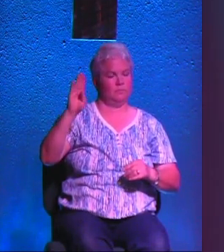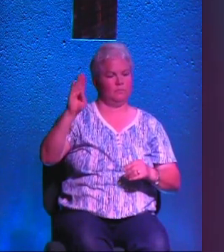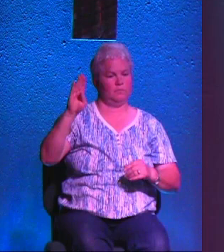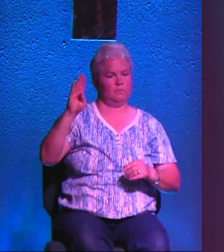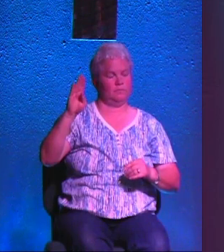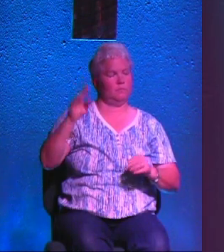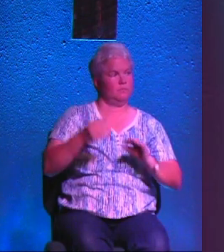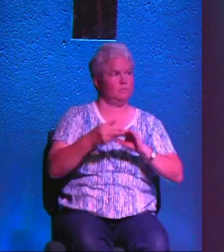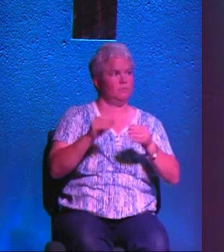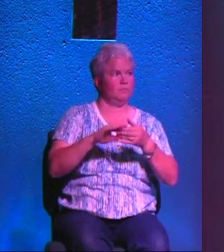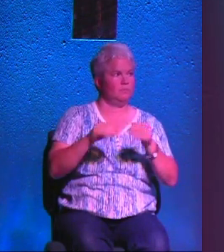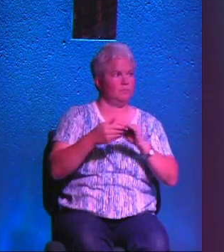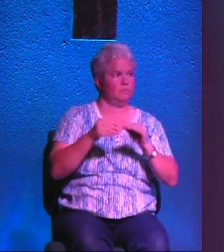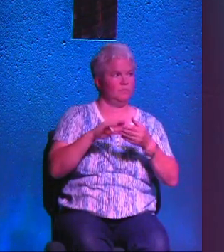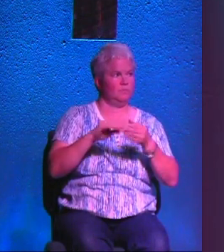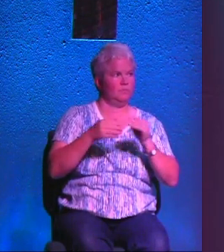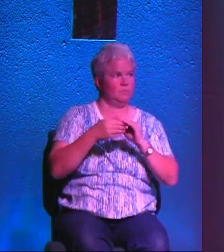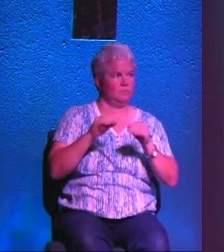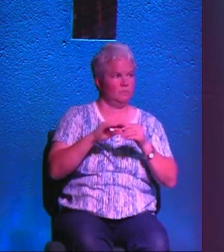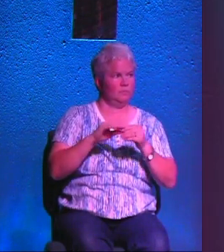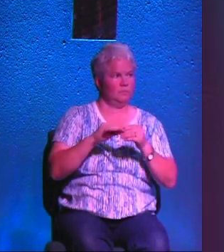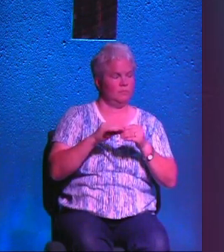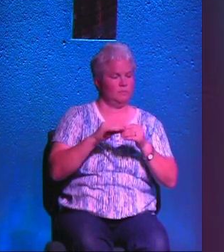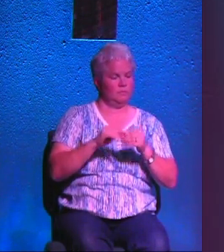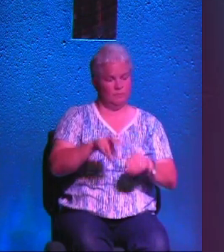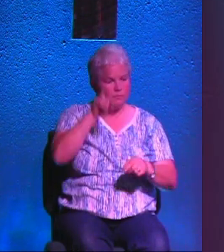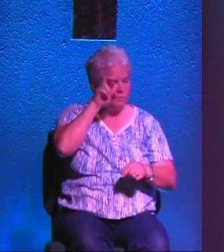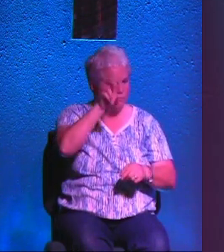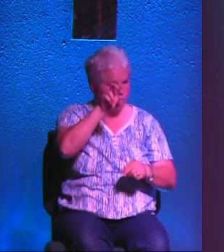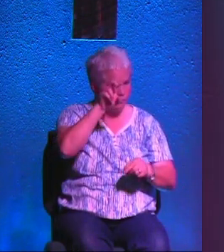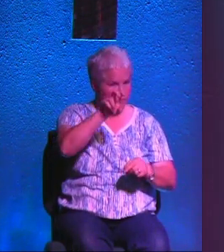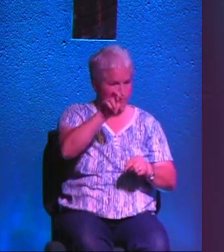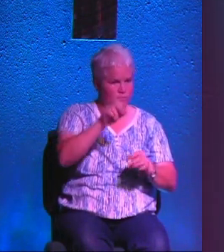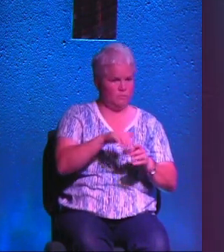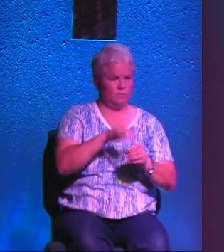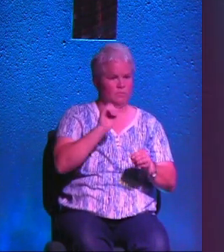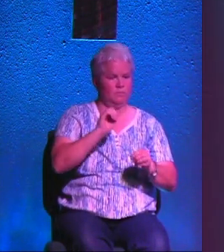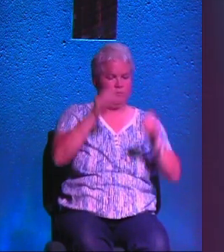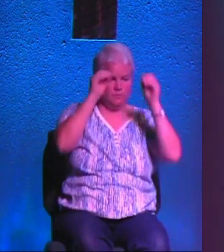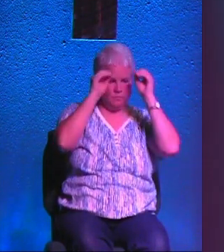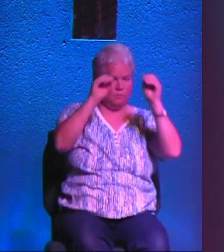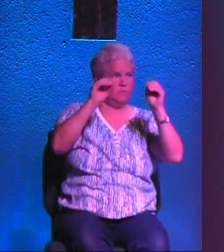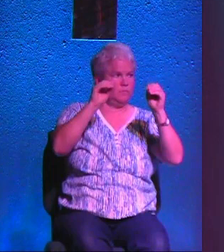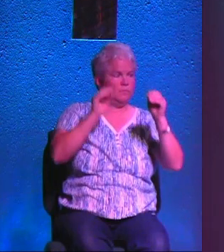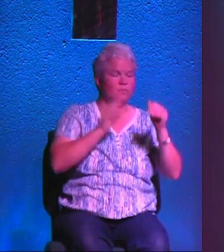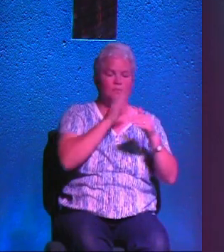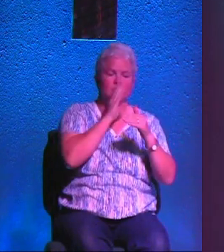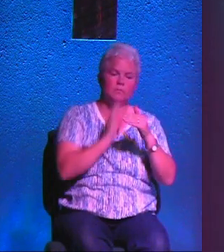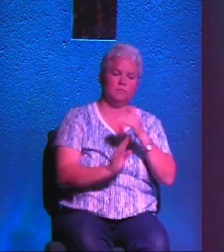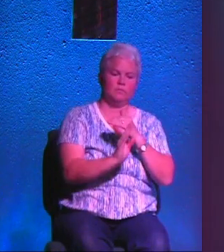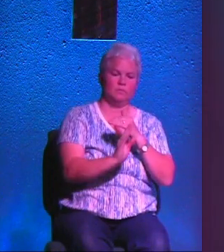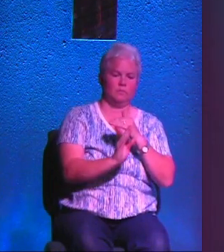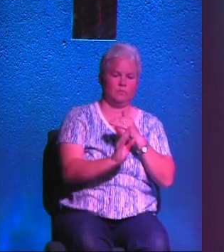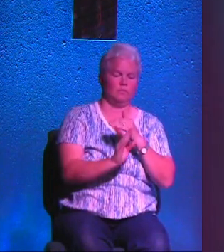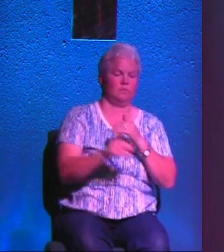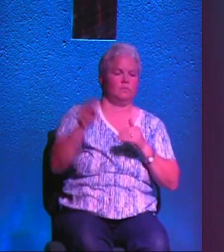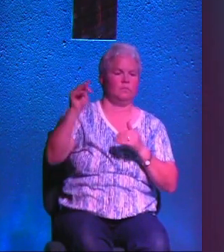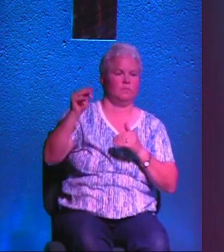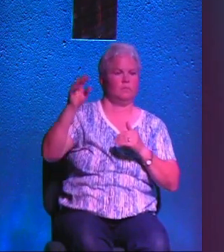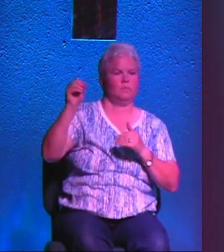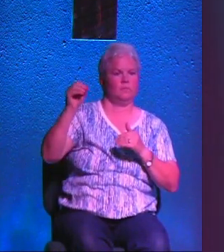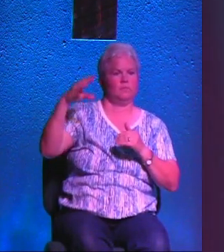have discernment and say, hey, watch out what is teaching almost all the time. There is a lack of humility. There is a